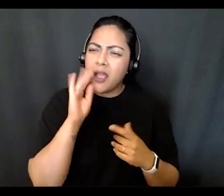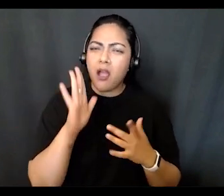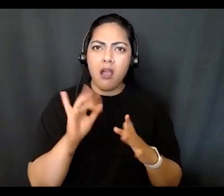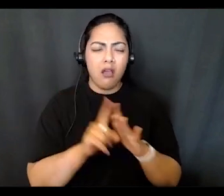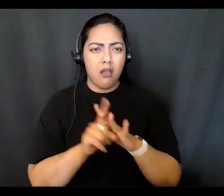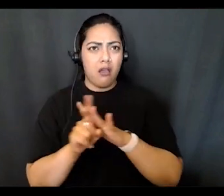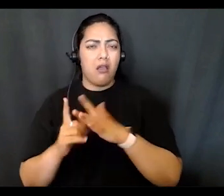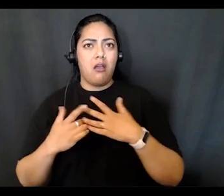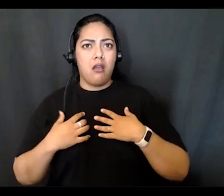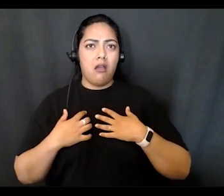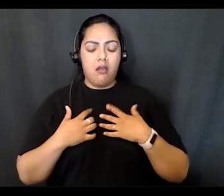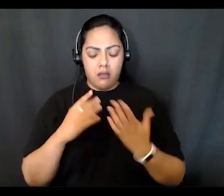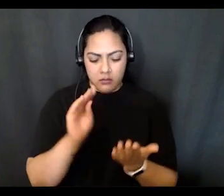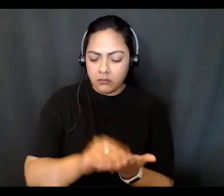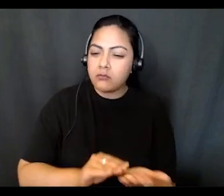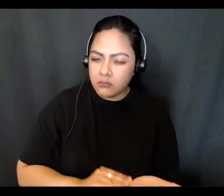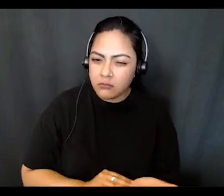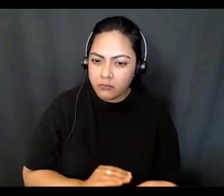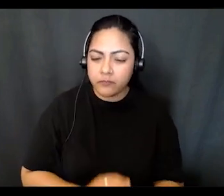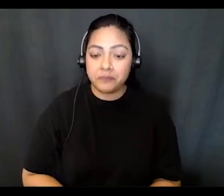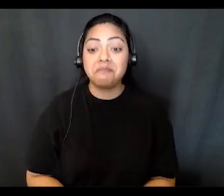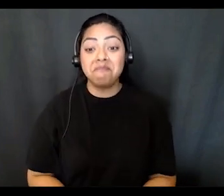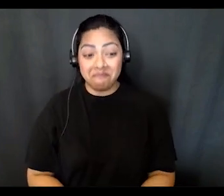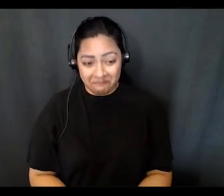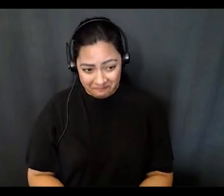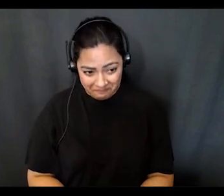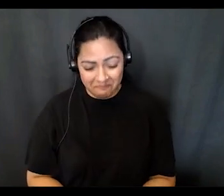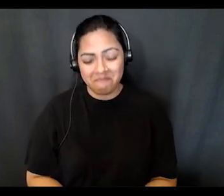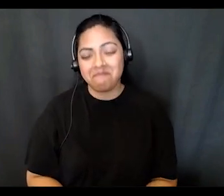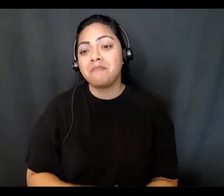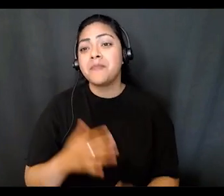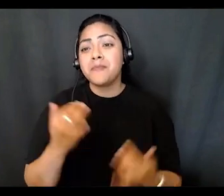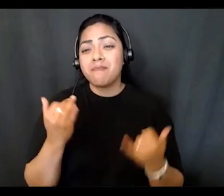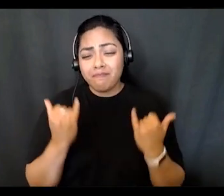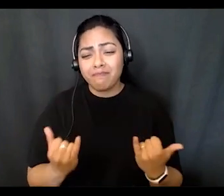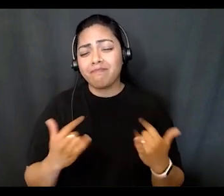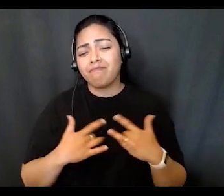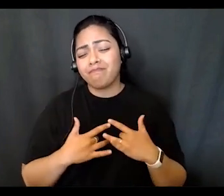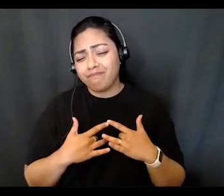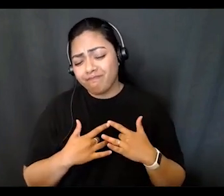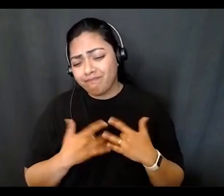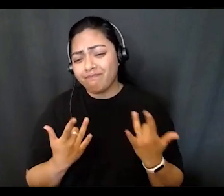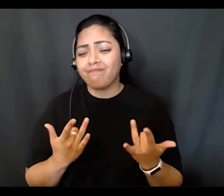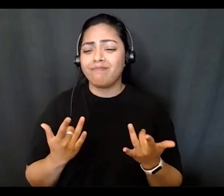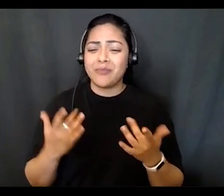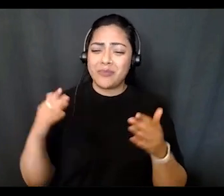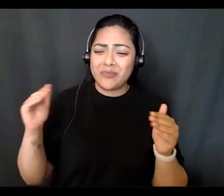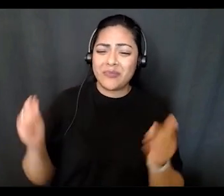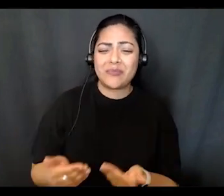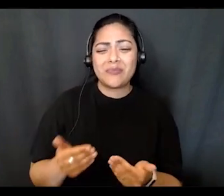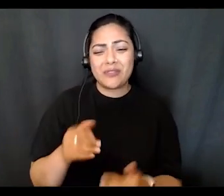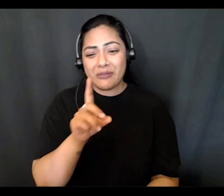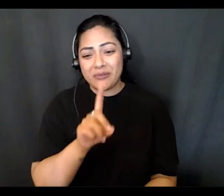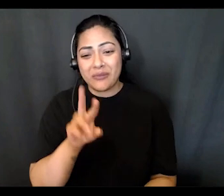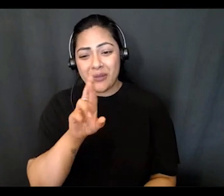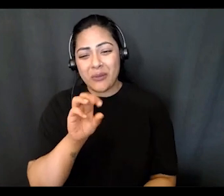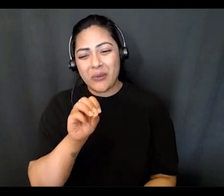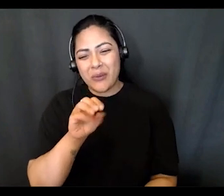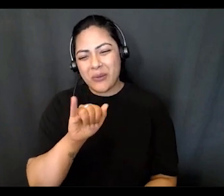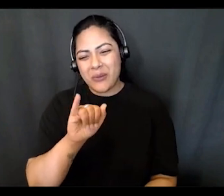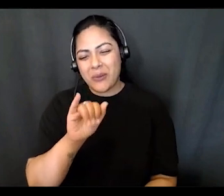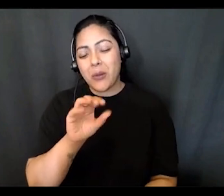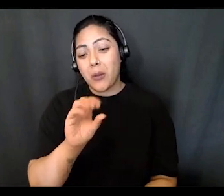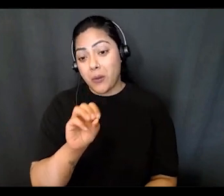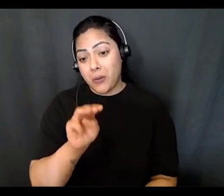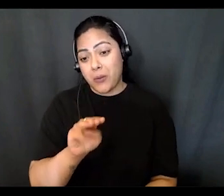slide. With all of that said, I am so pleased to introduce and welcome Dr. OmiSoore